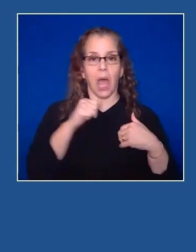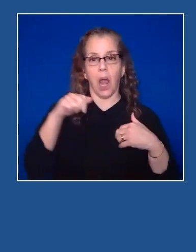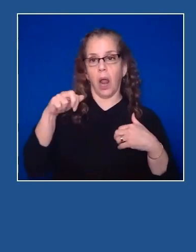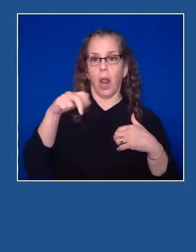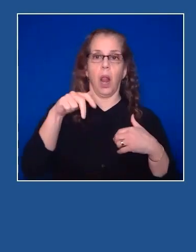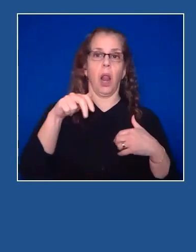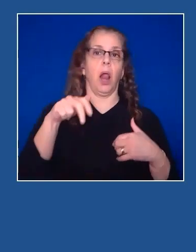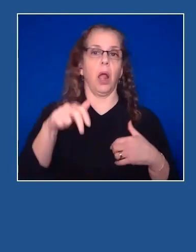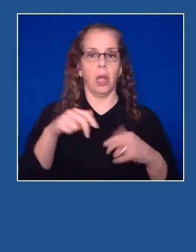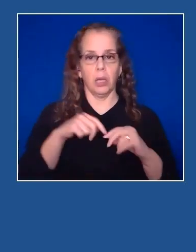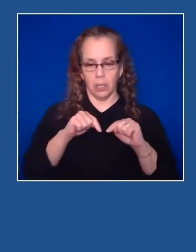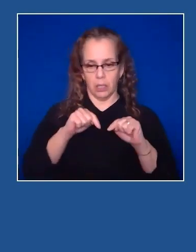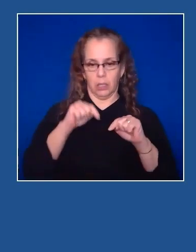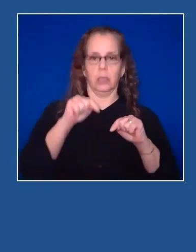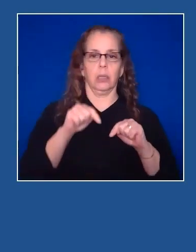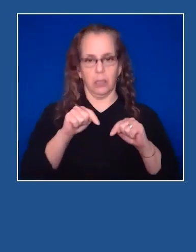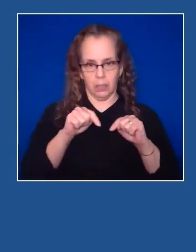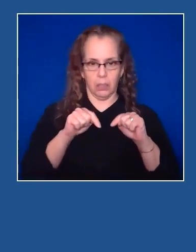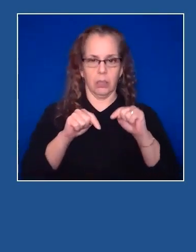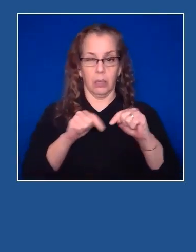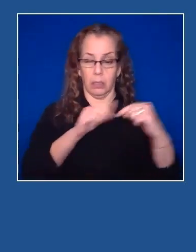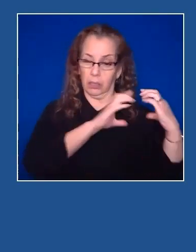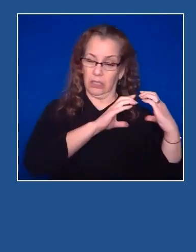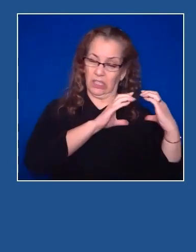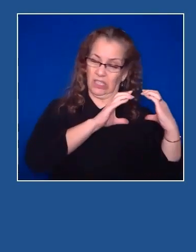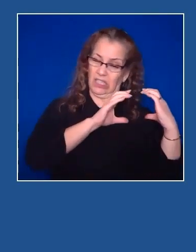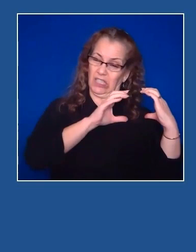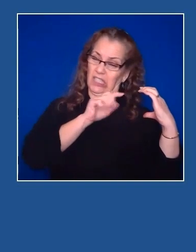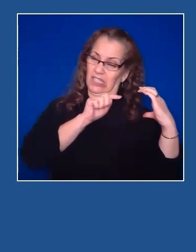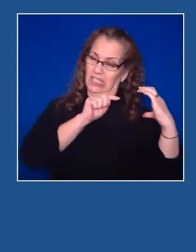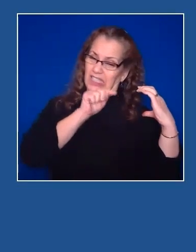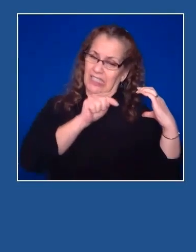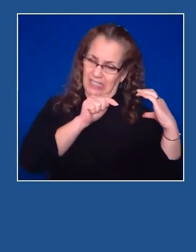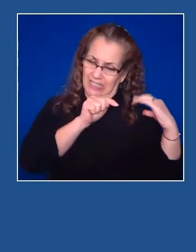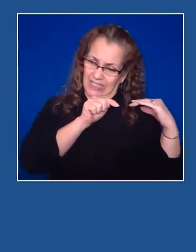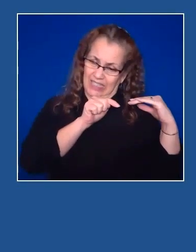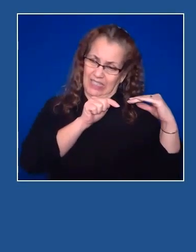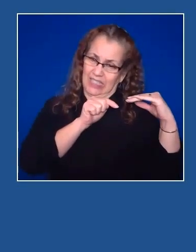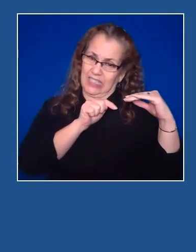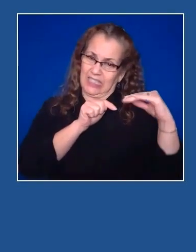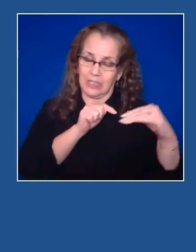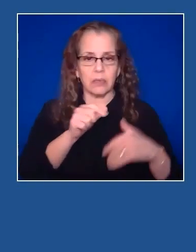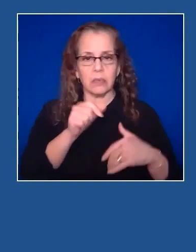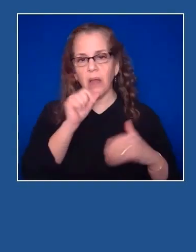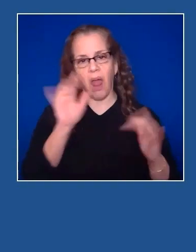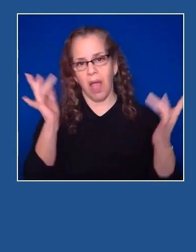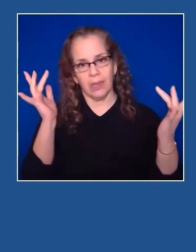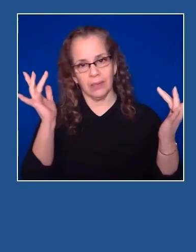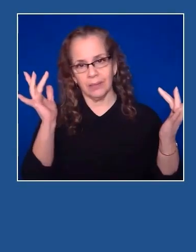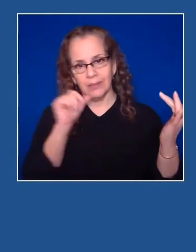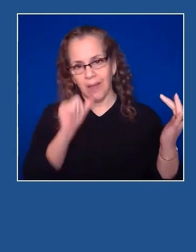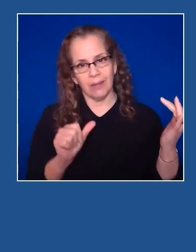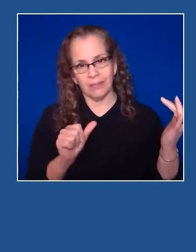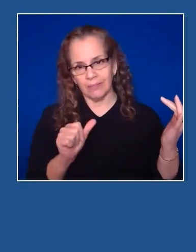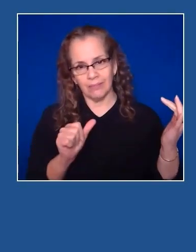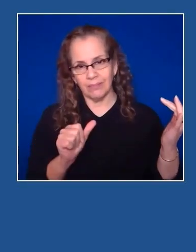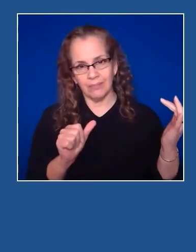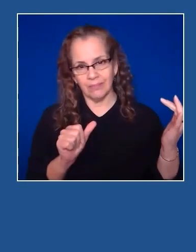able to get up that step. You're too burdened to do it. And so we've got to do something about